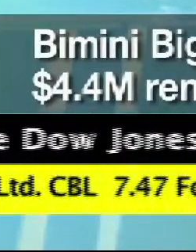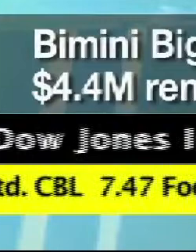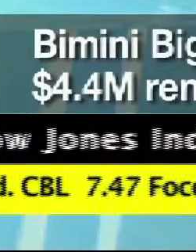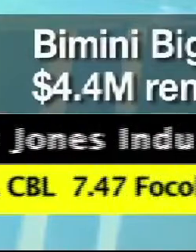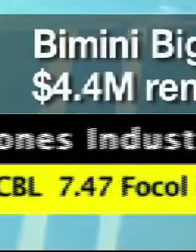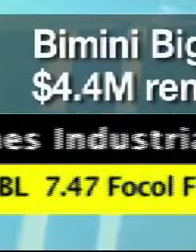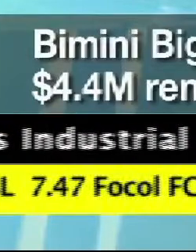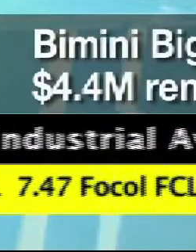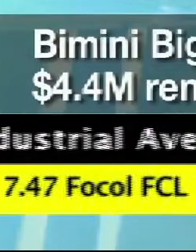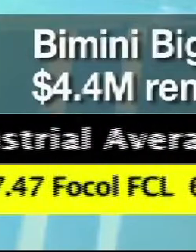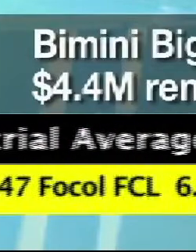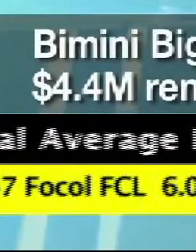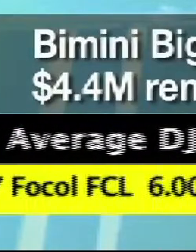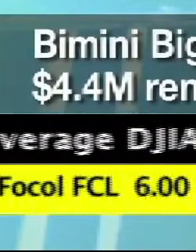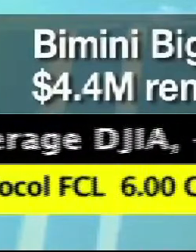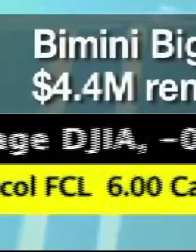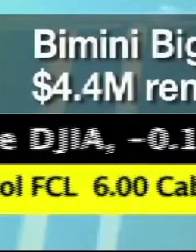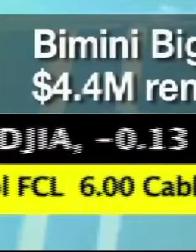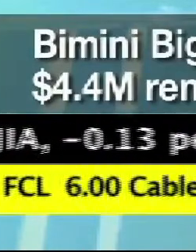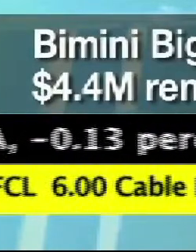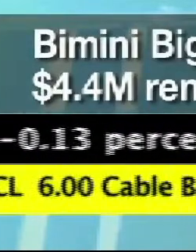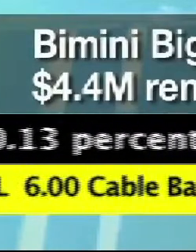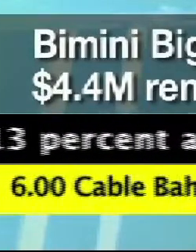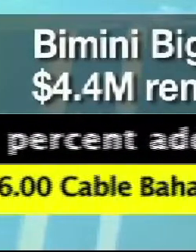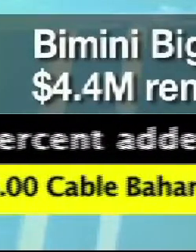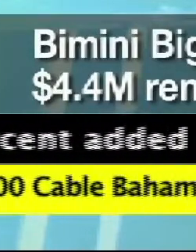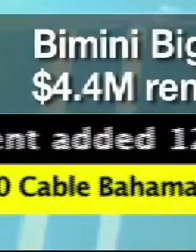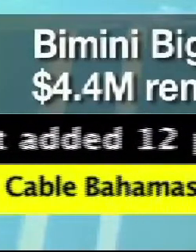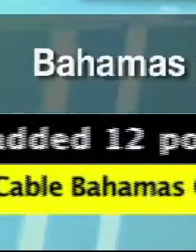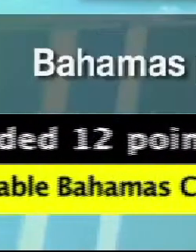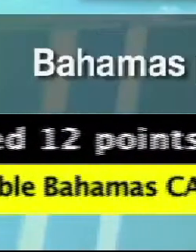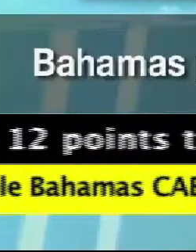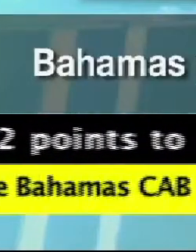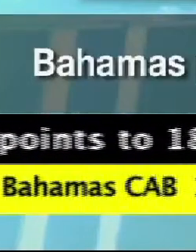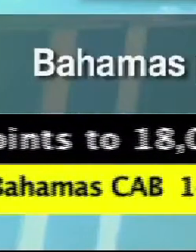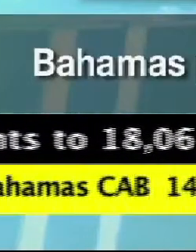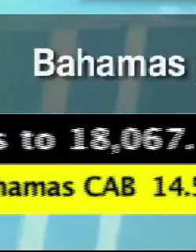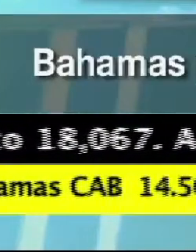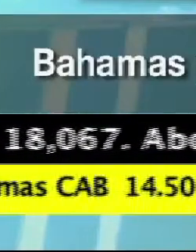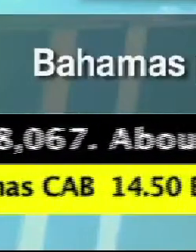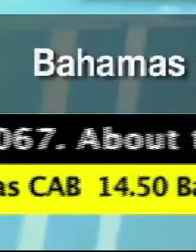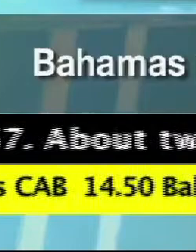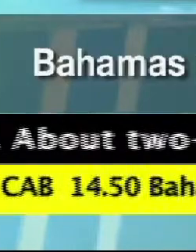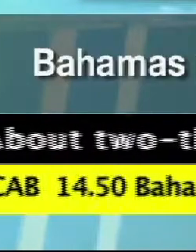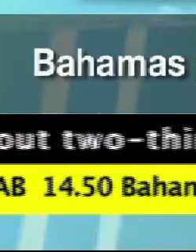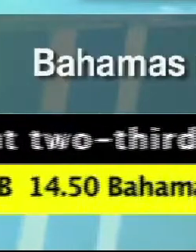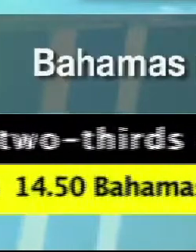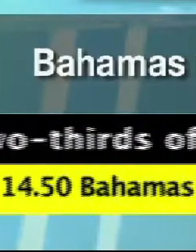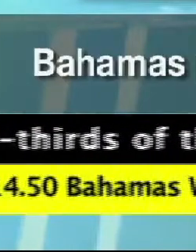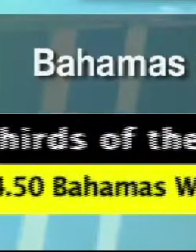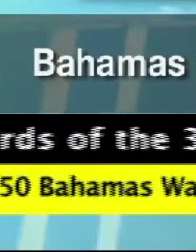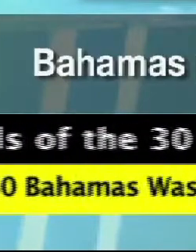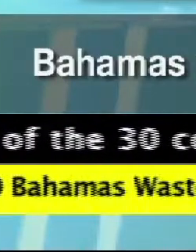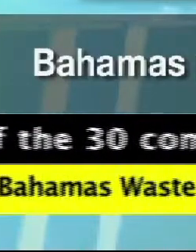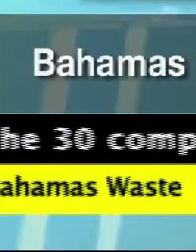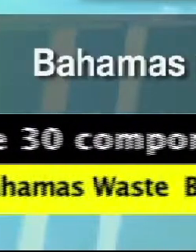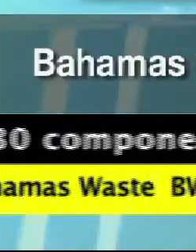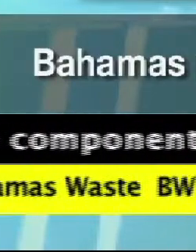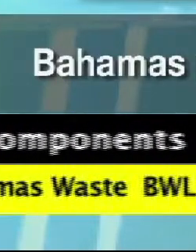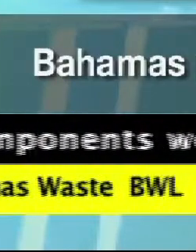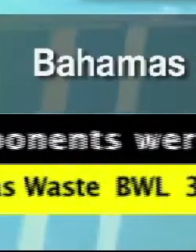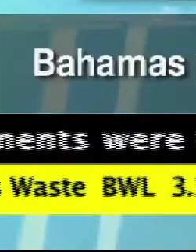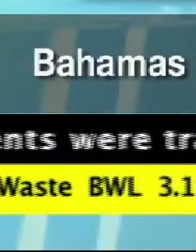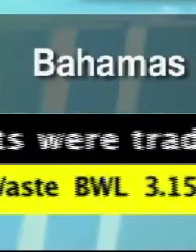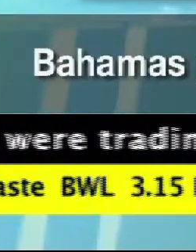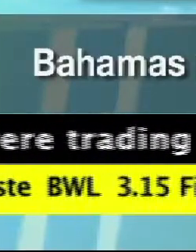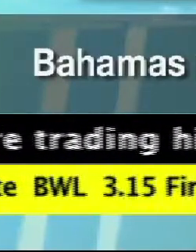said the improvements will enhance the overall guest experience. In other business news, the Bahamas popped up in Paris recently.